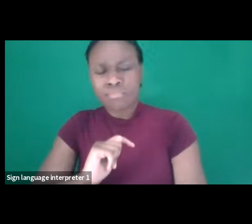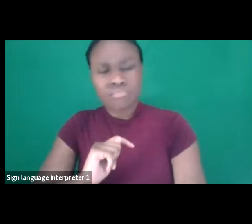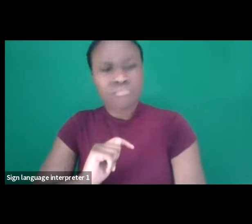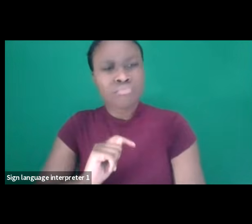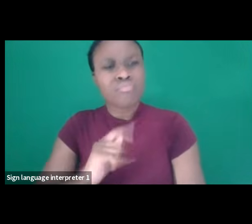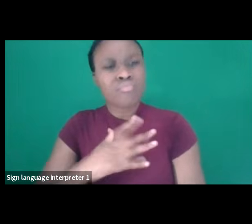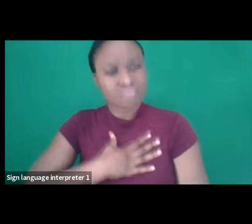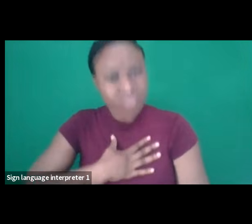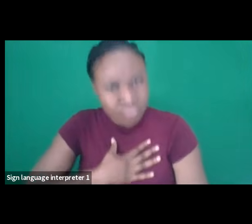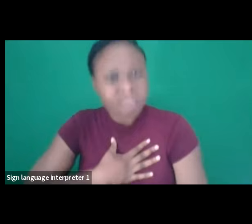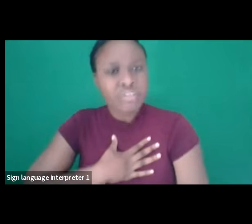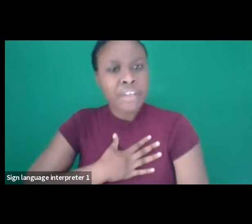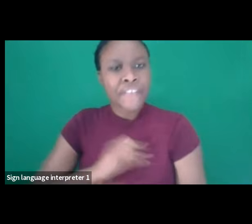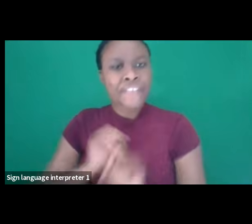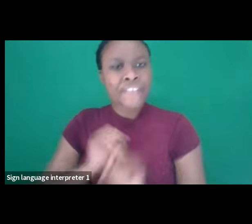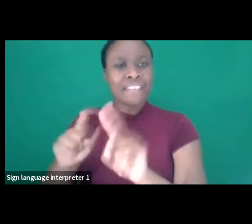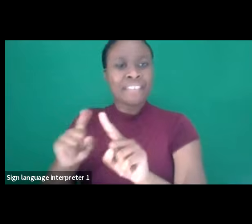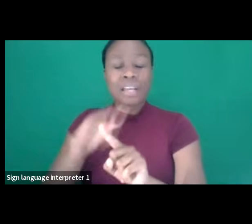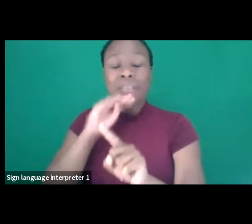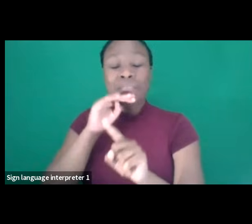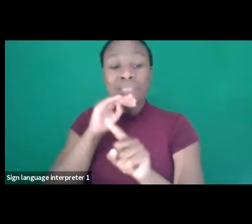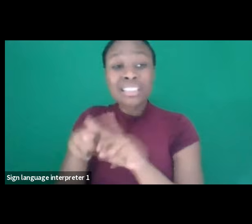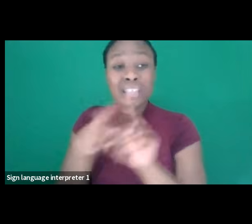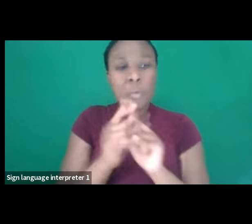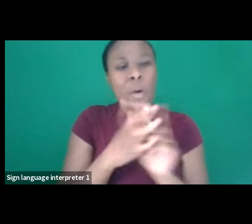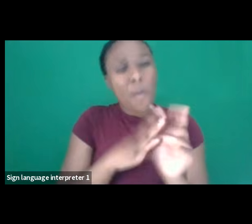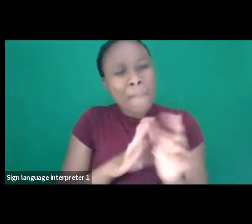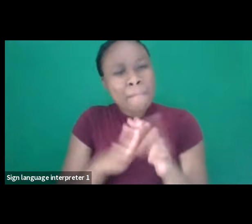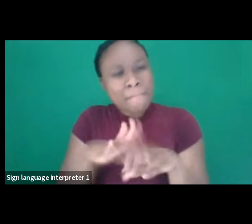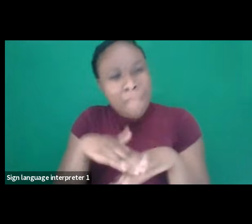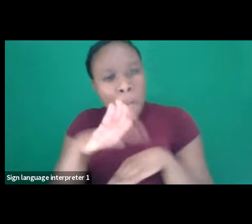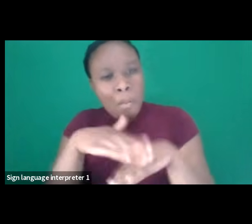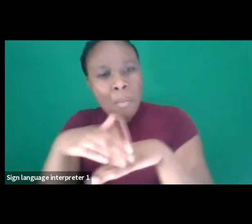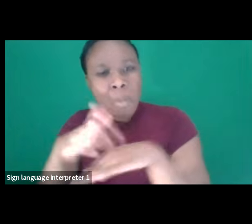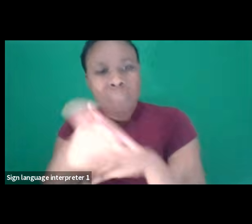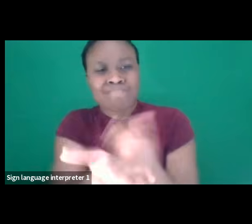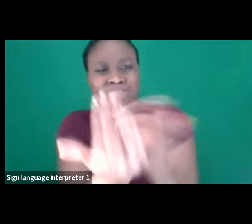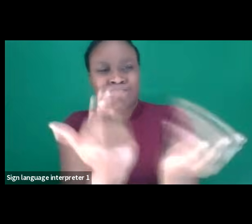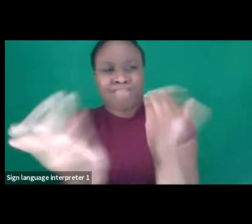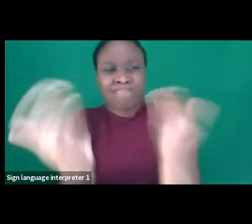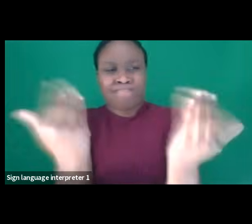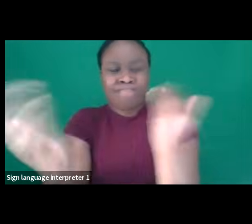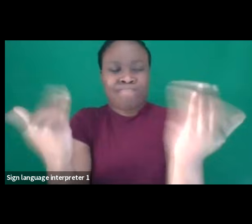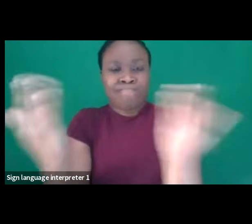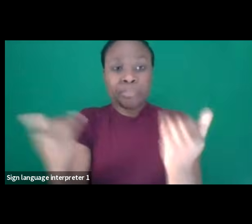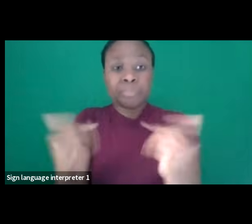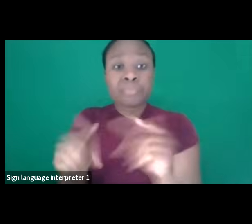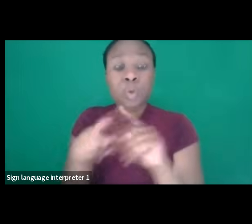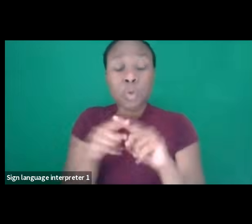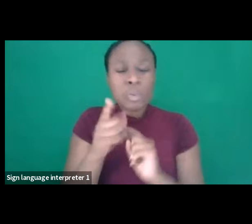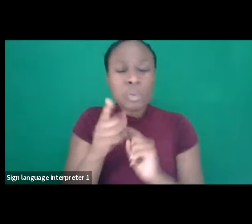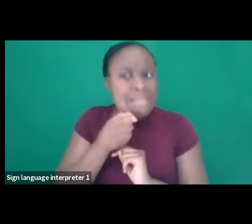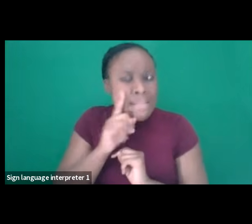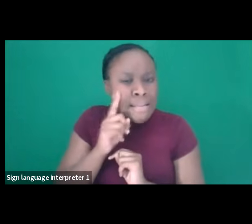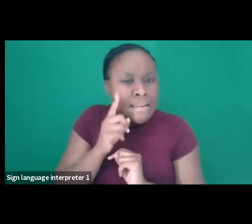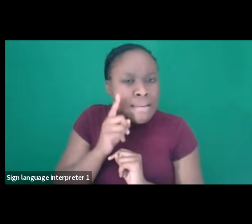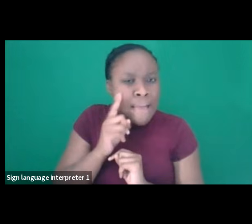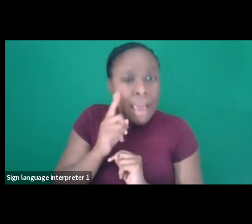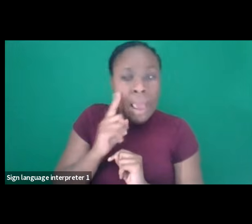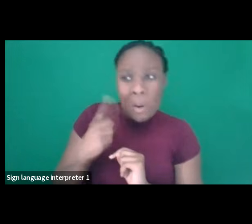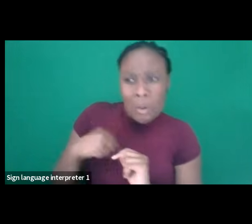a wider reach trial. We will continue to monitor the impact of our work to ensure that we bring needs-based